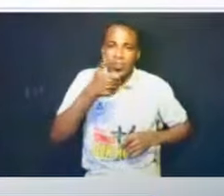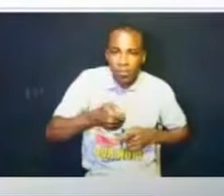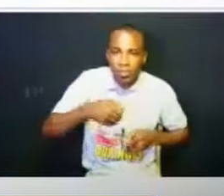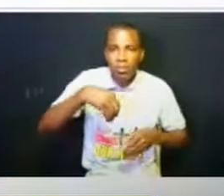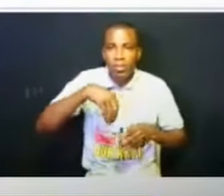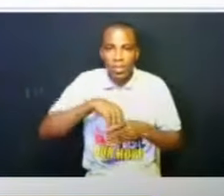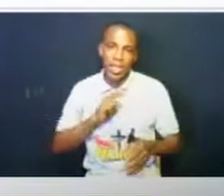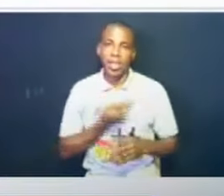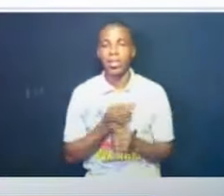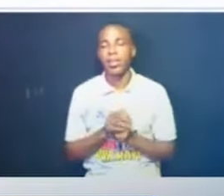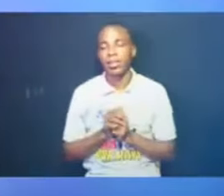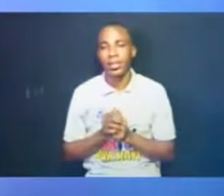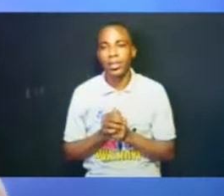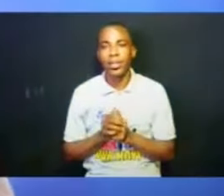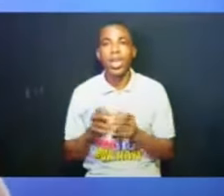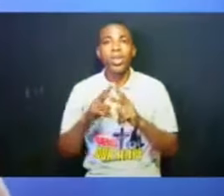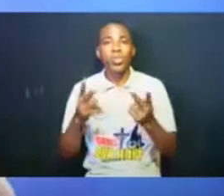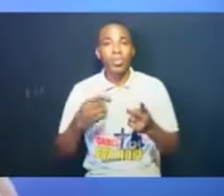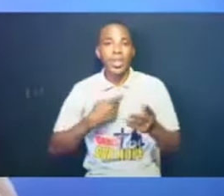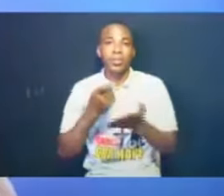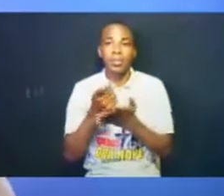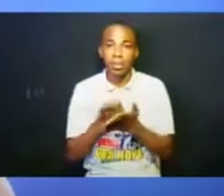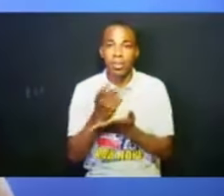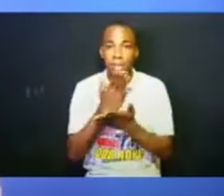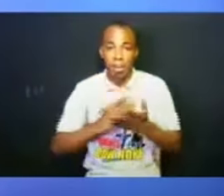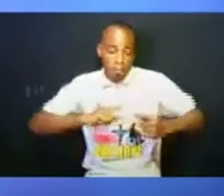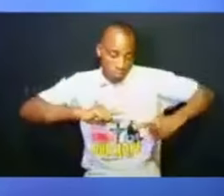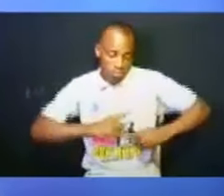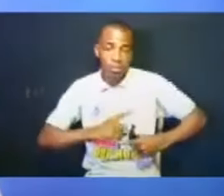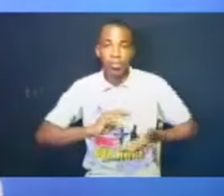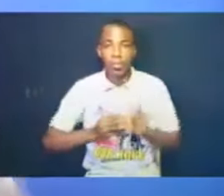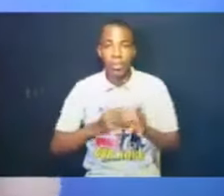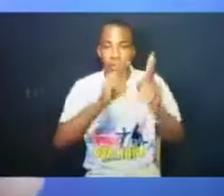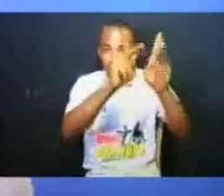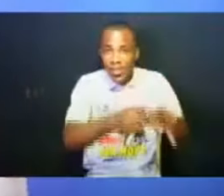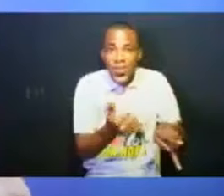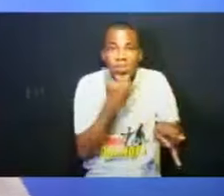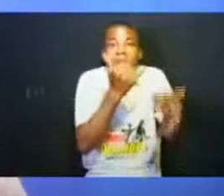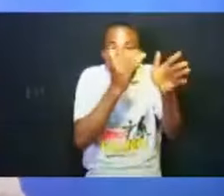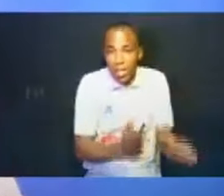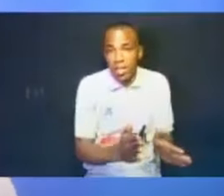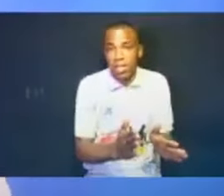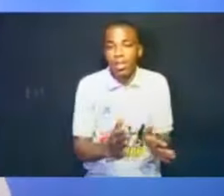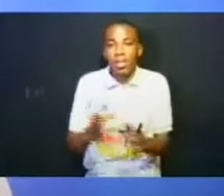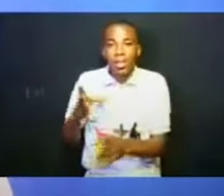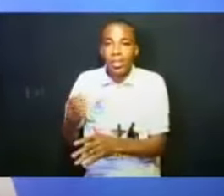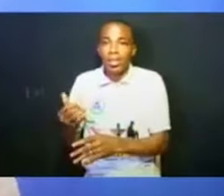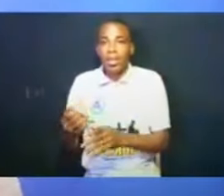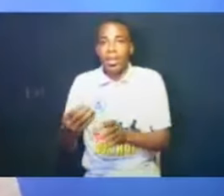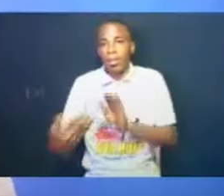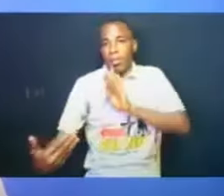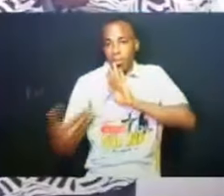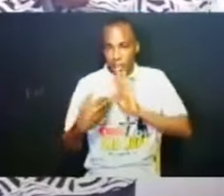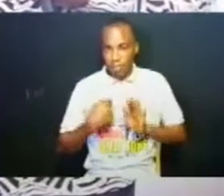insult. So in discussing bitterness, there is always the offender, the offense.